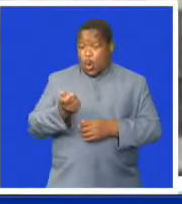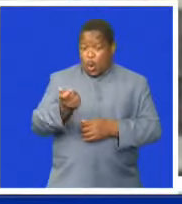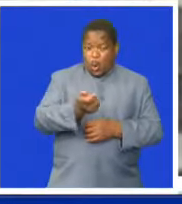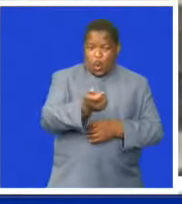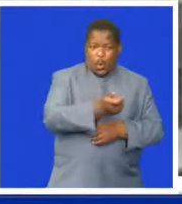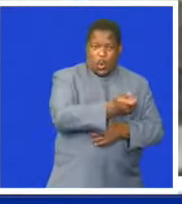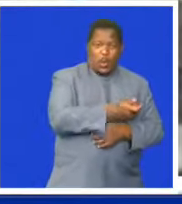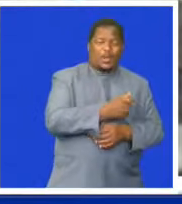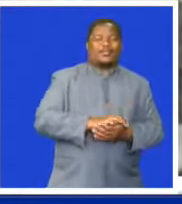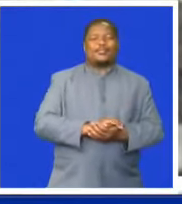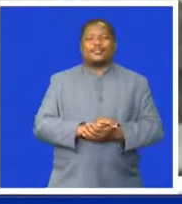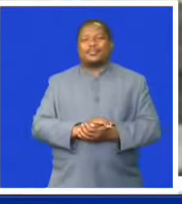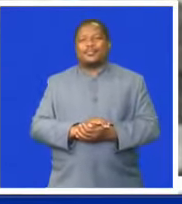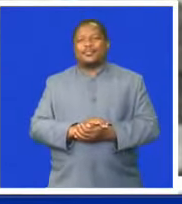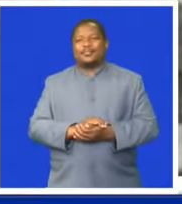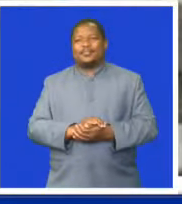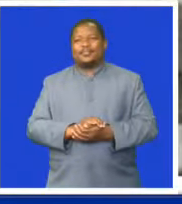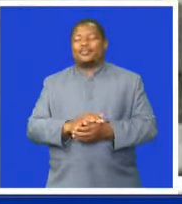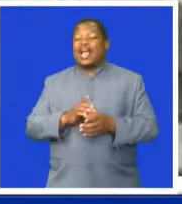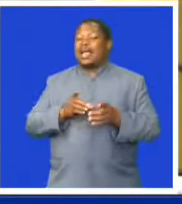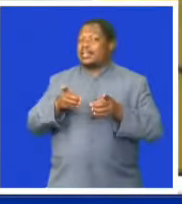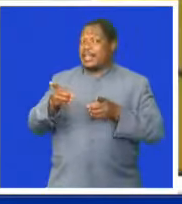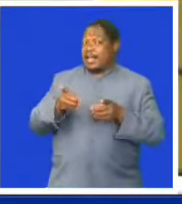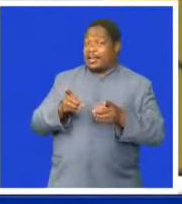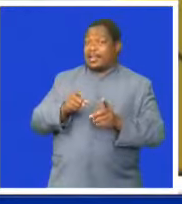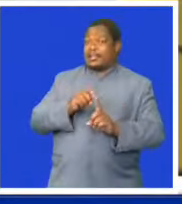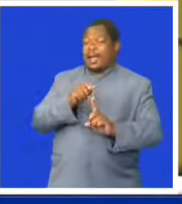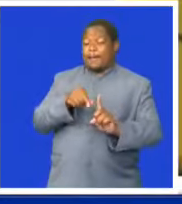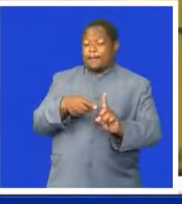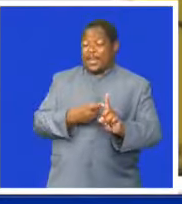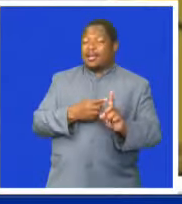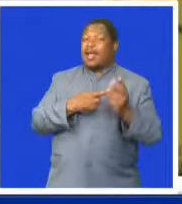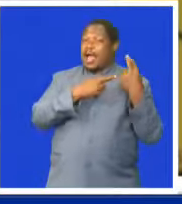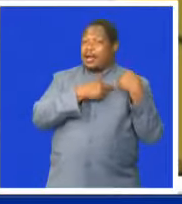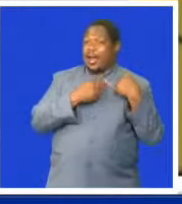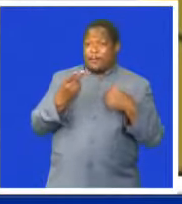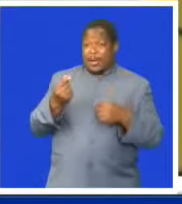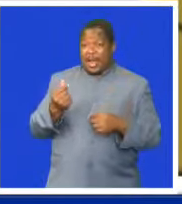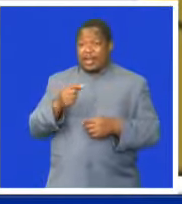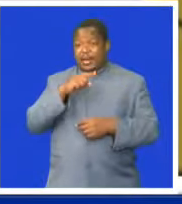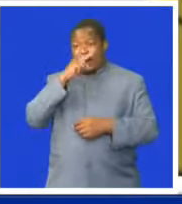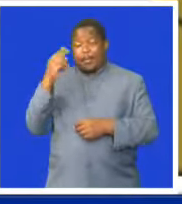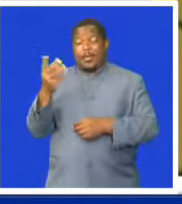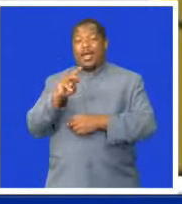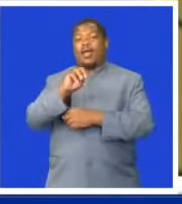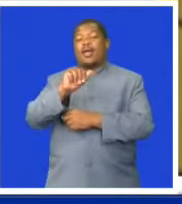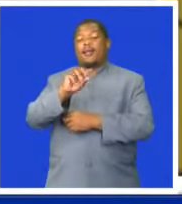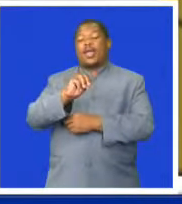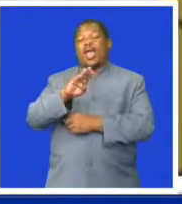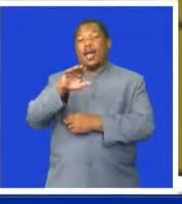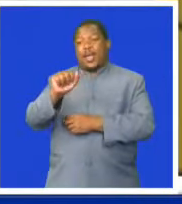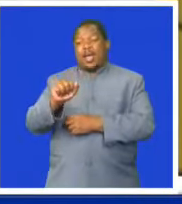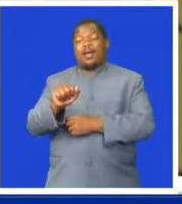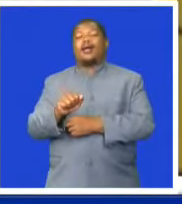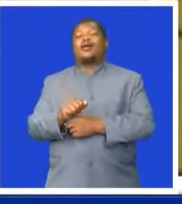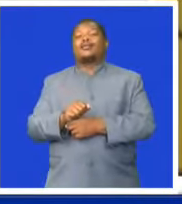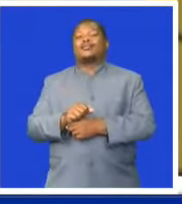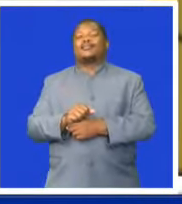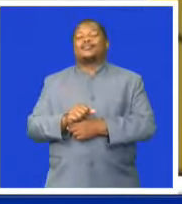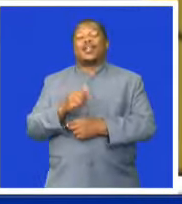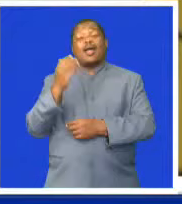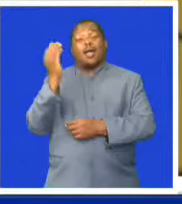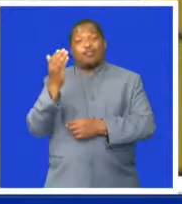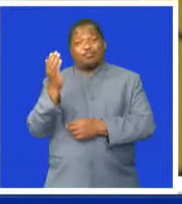mamba uchaza kabanzi ukuthi imali idisebenze njani. Yes, there were those drops but also there were some increments there and there bringing the